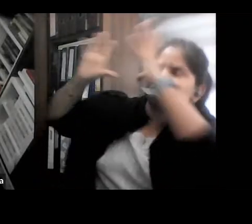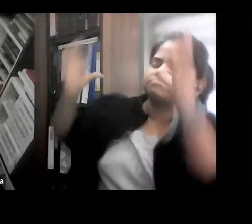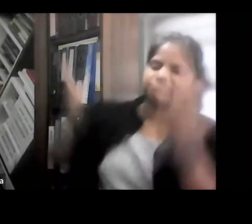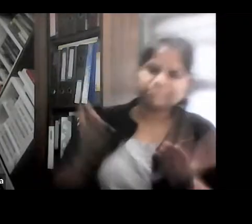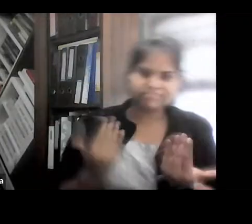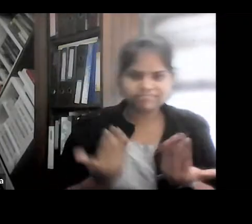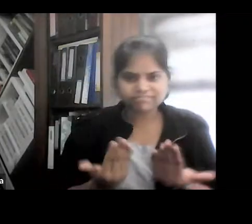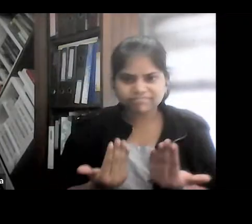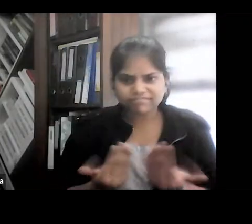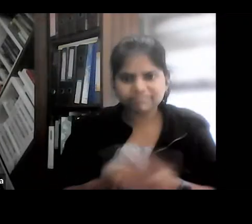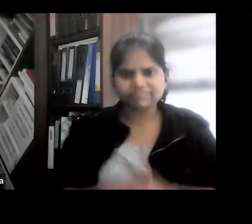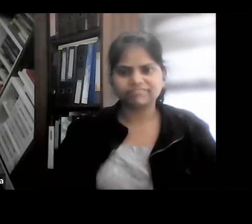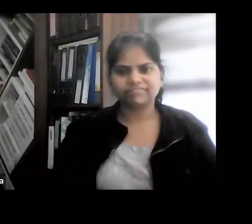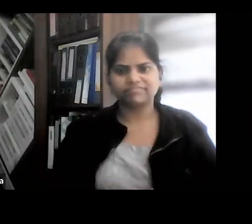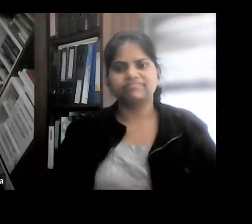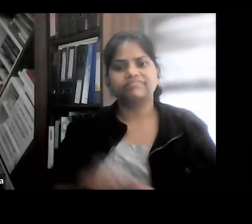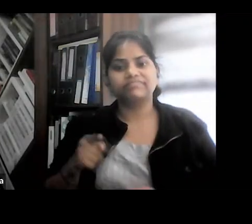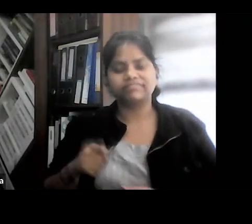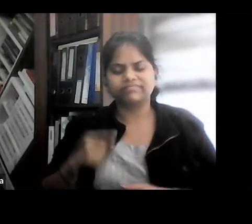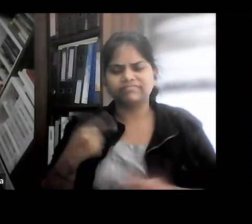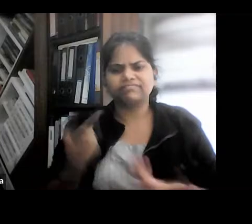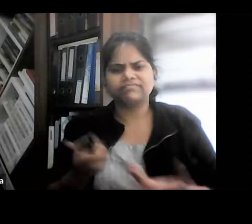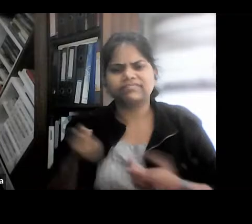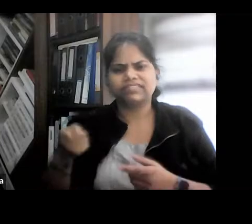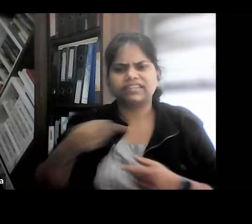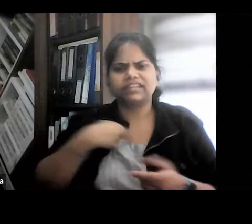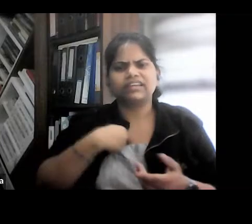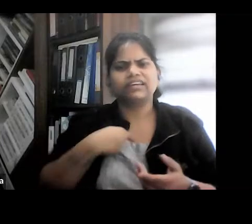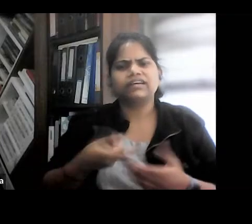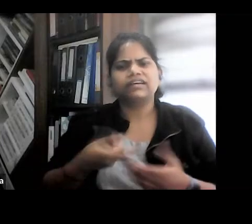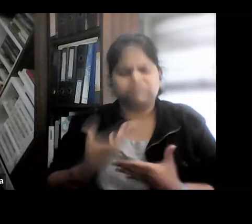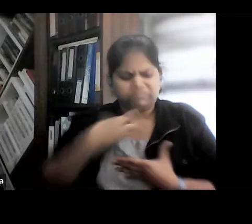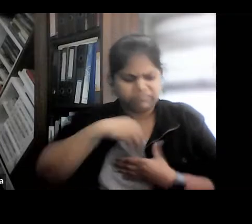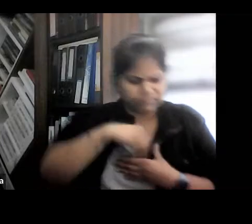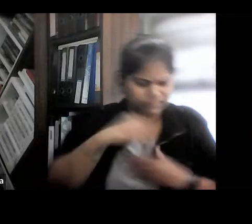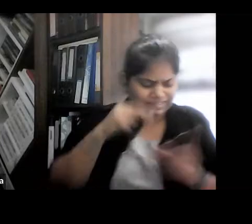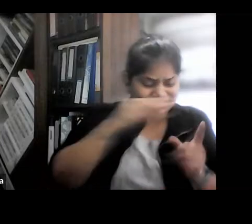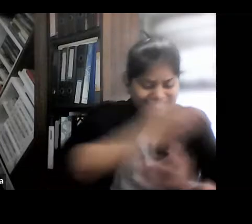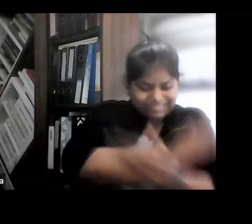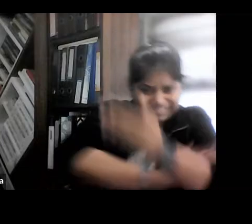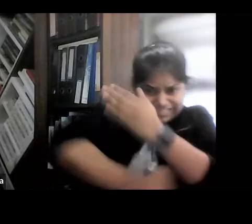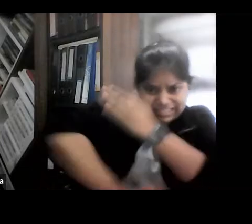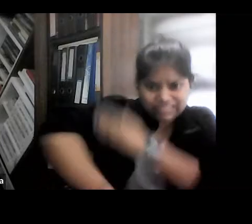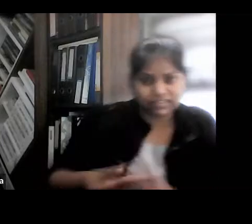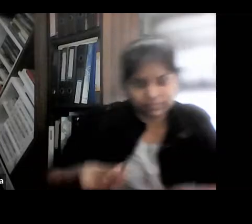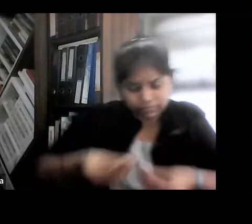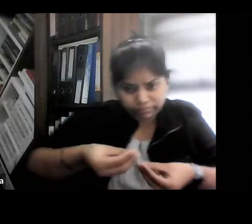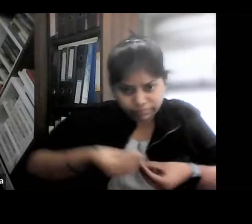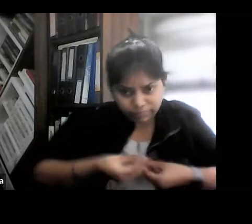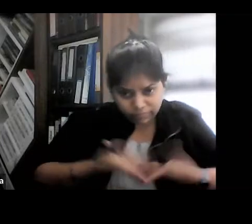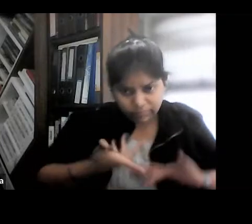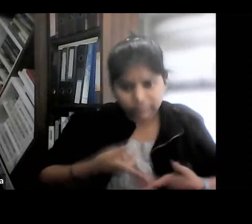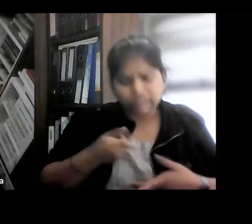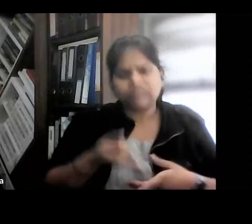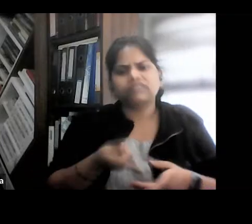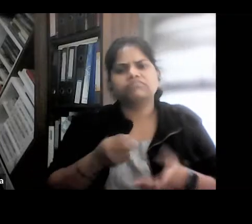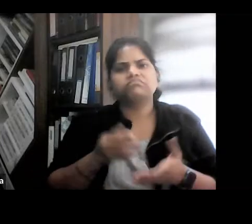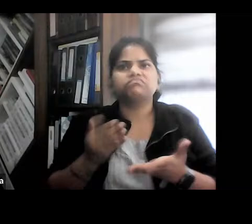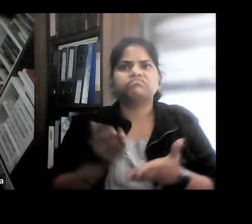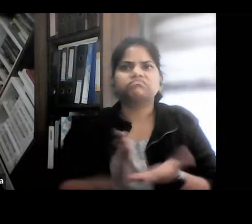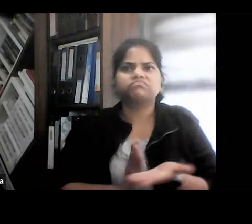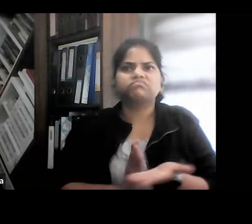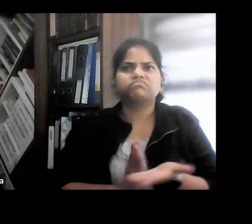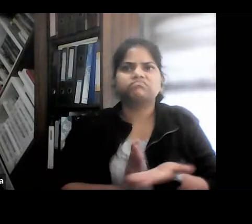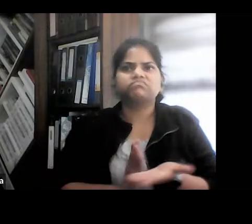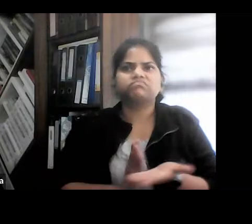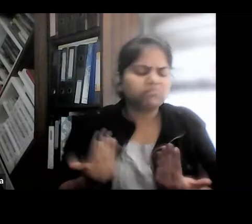in critique of ableist modes of perceiving disability and shifts from the notion of cure that pervades its early chapters